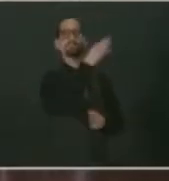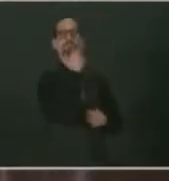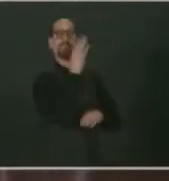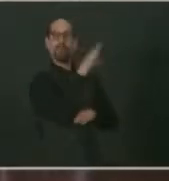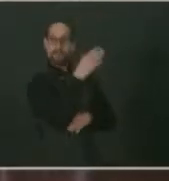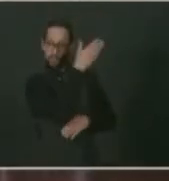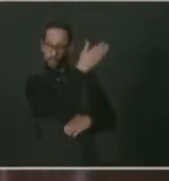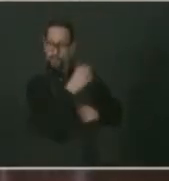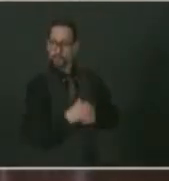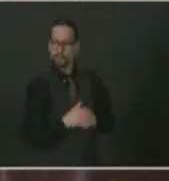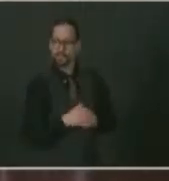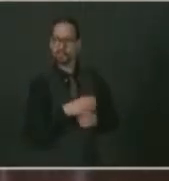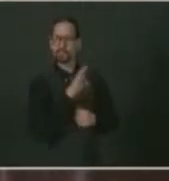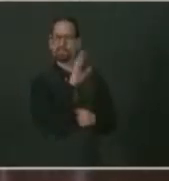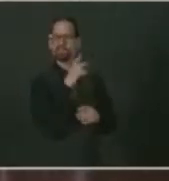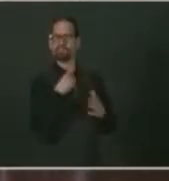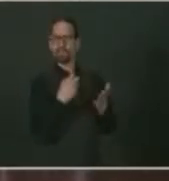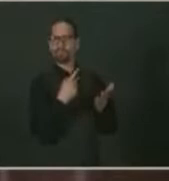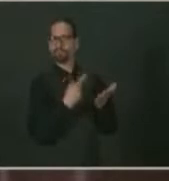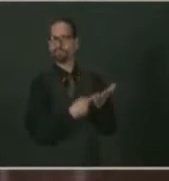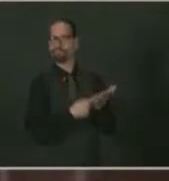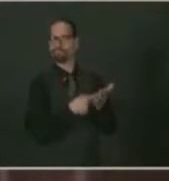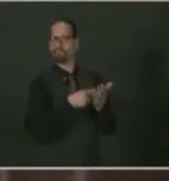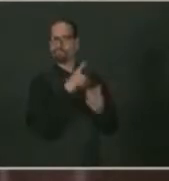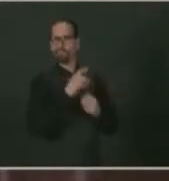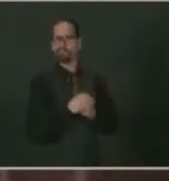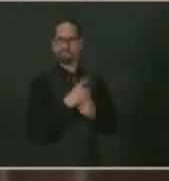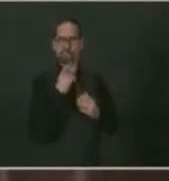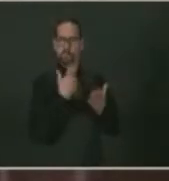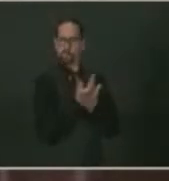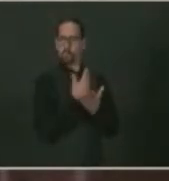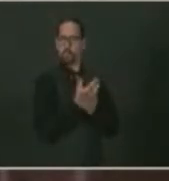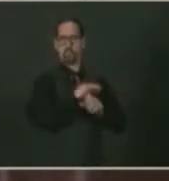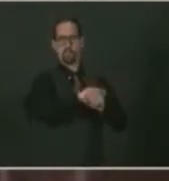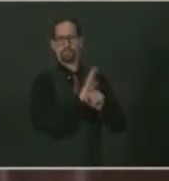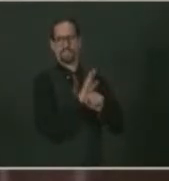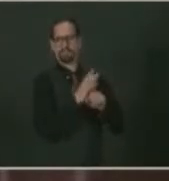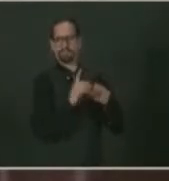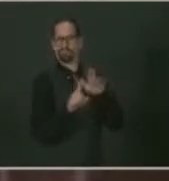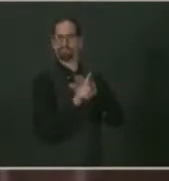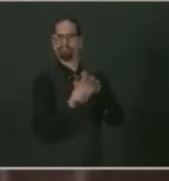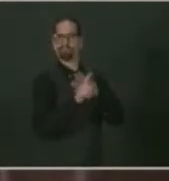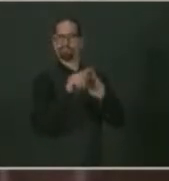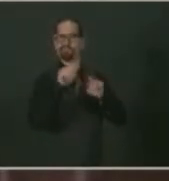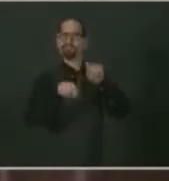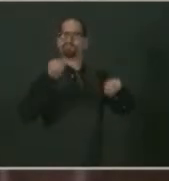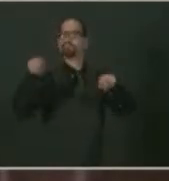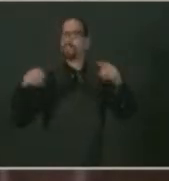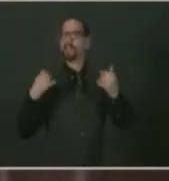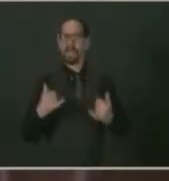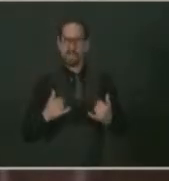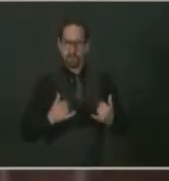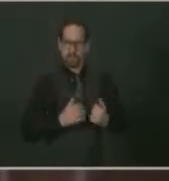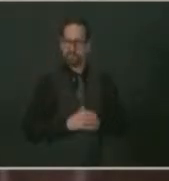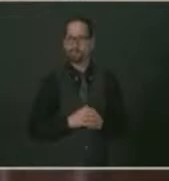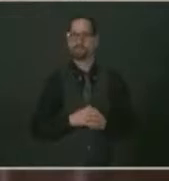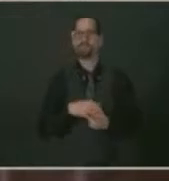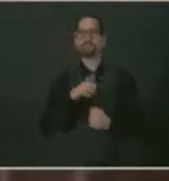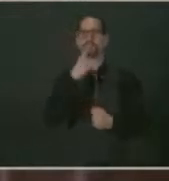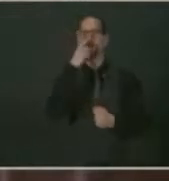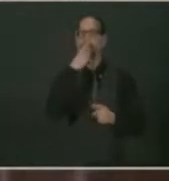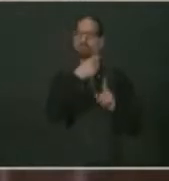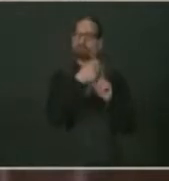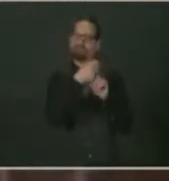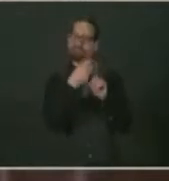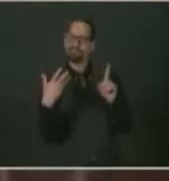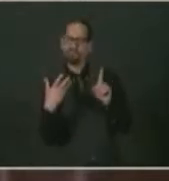significant onset of the variants here in Rhode Island. Can you sort of humanize for people the real danger of this? We're